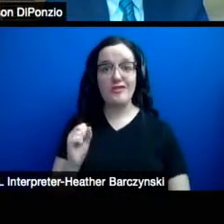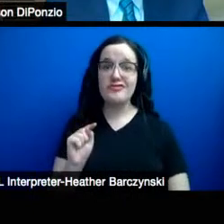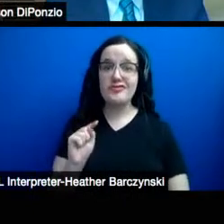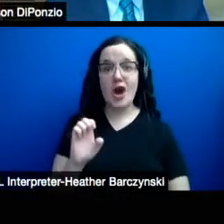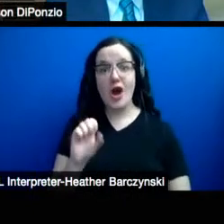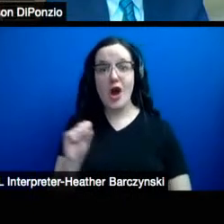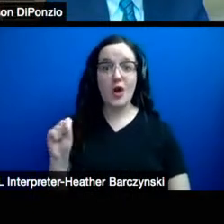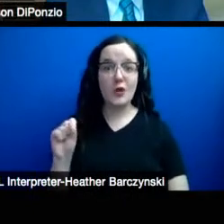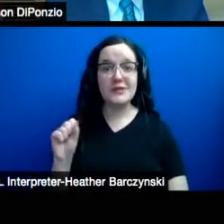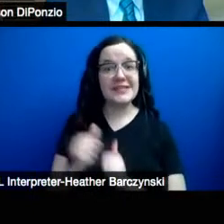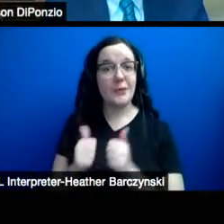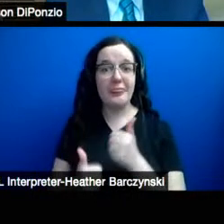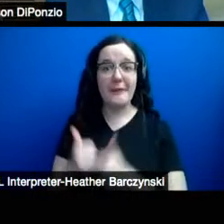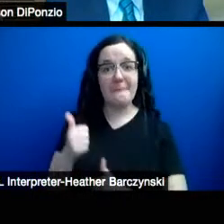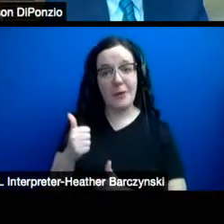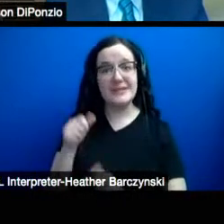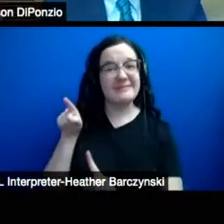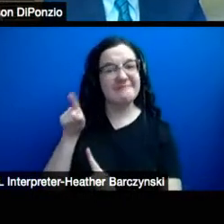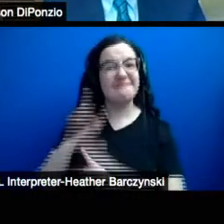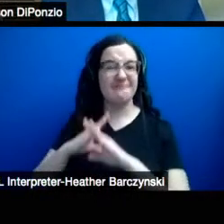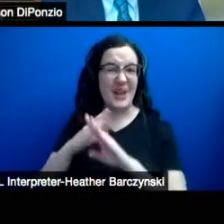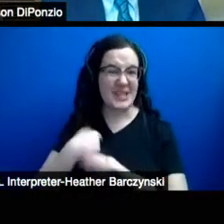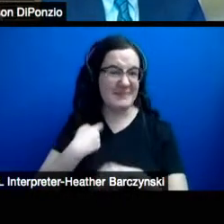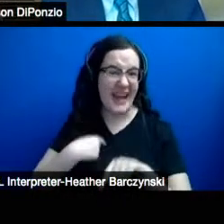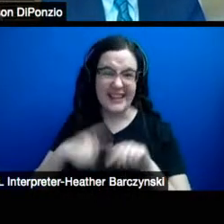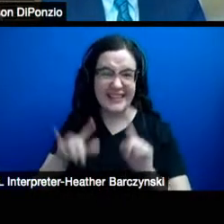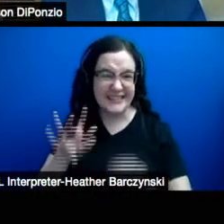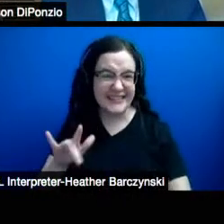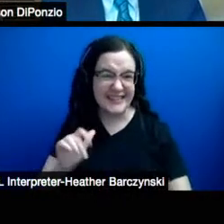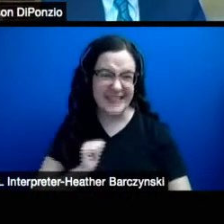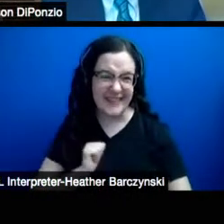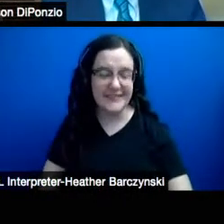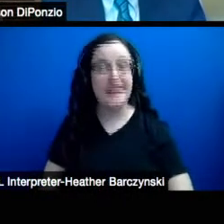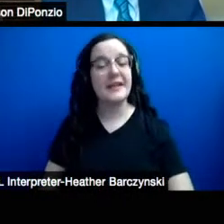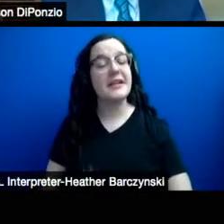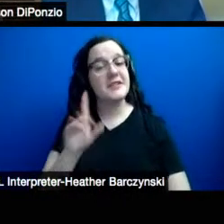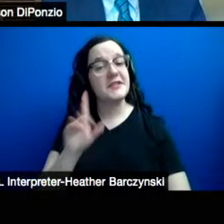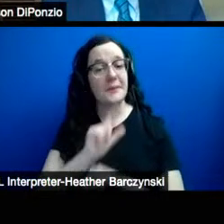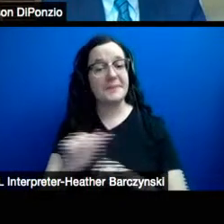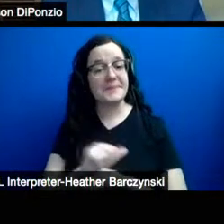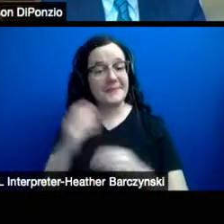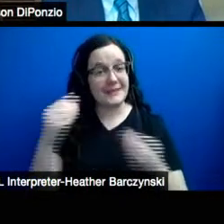So yes. Yeah. Actually the sales tax was another